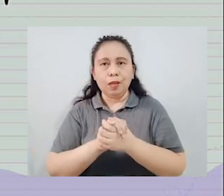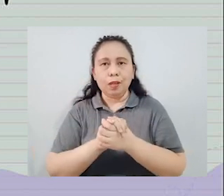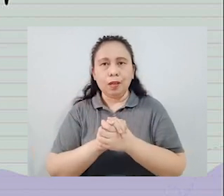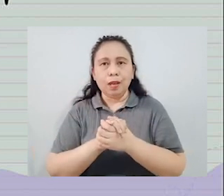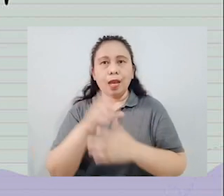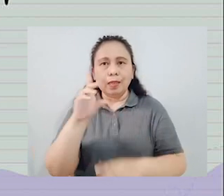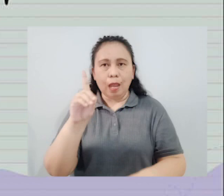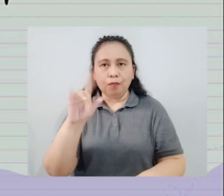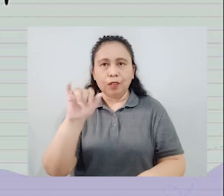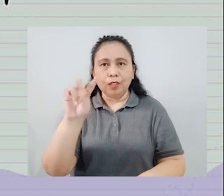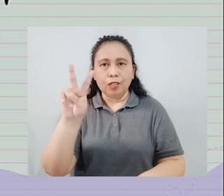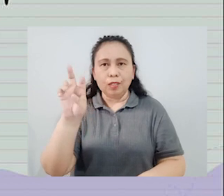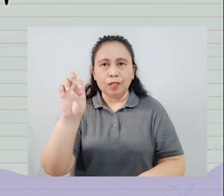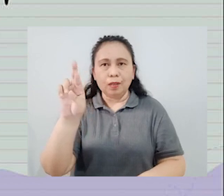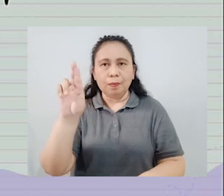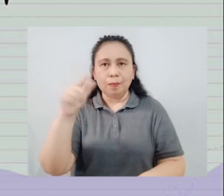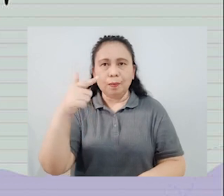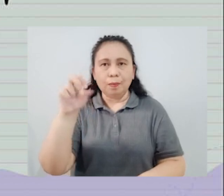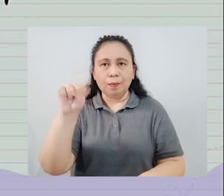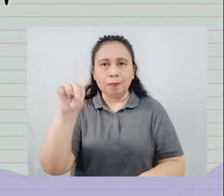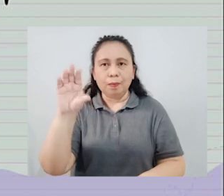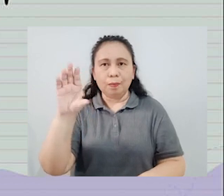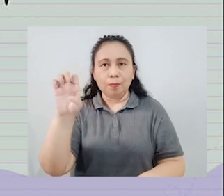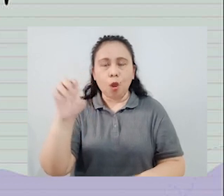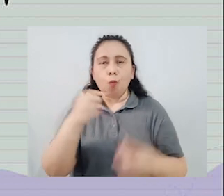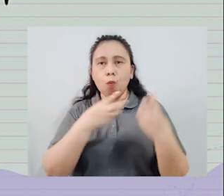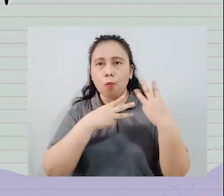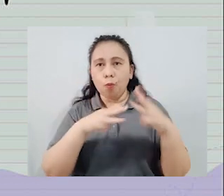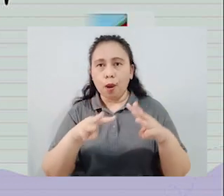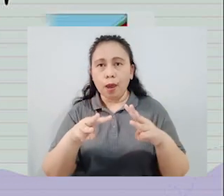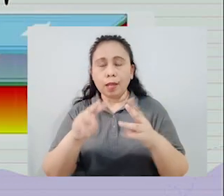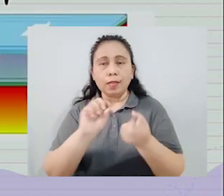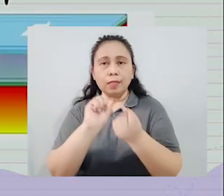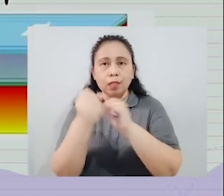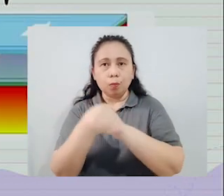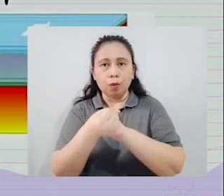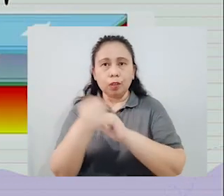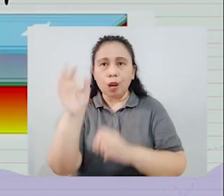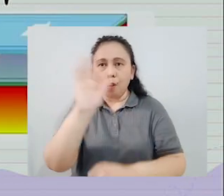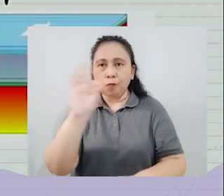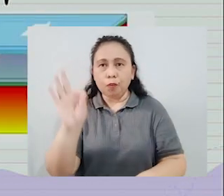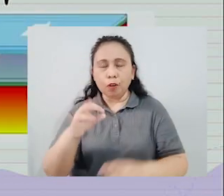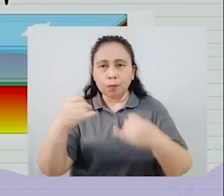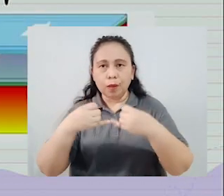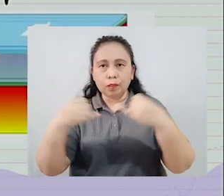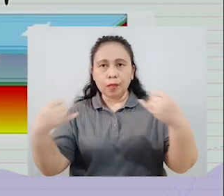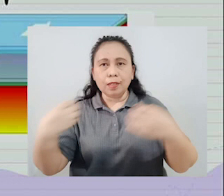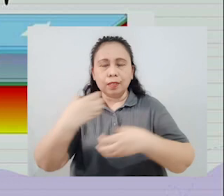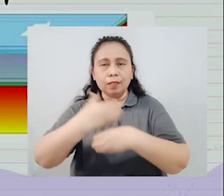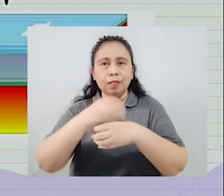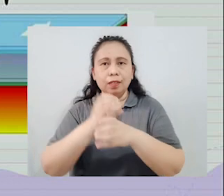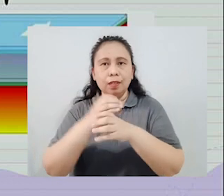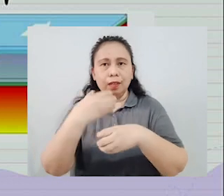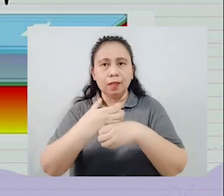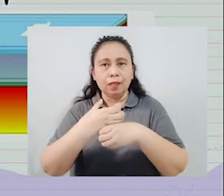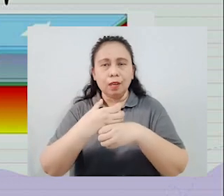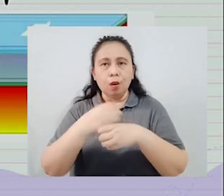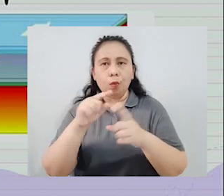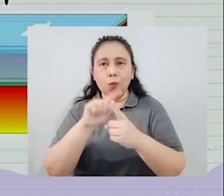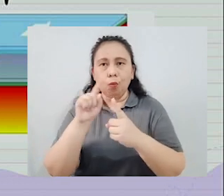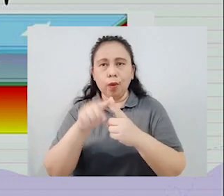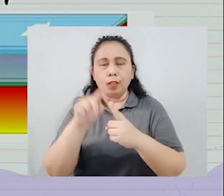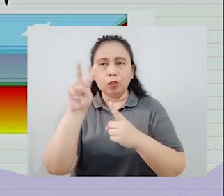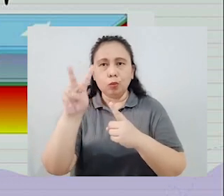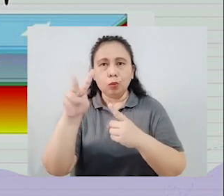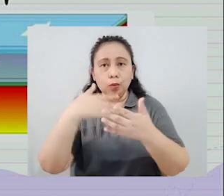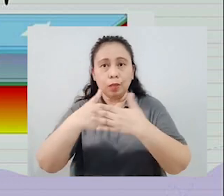divergence. On the other hand, transform fault boundary is created when two nearby plates